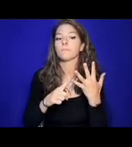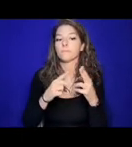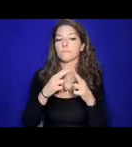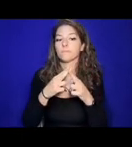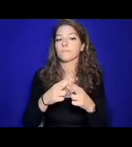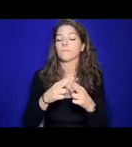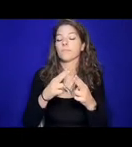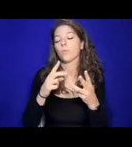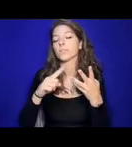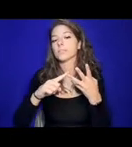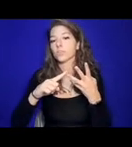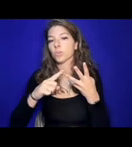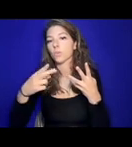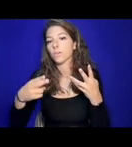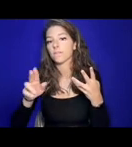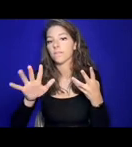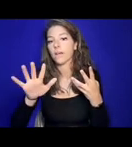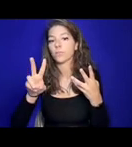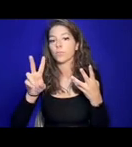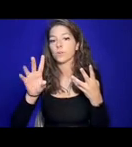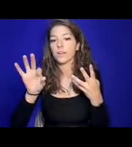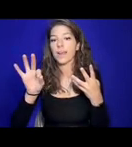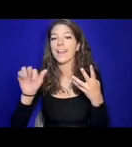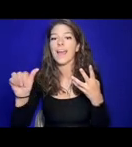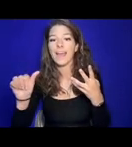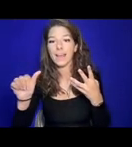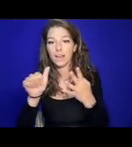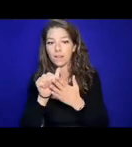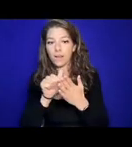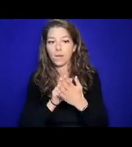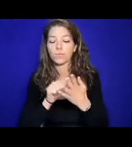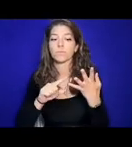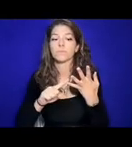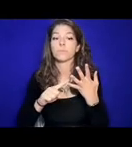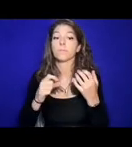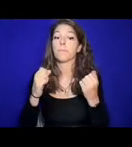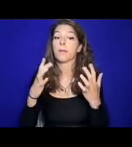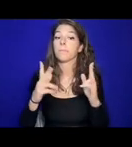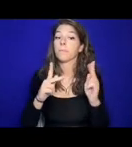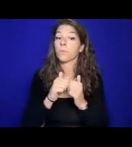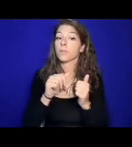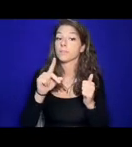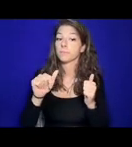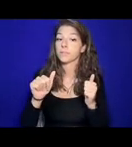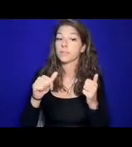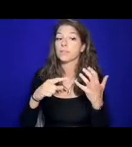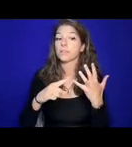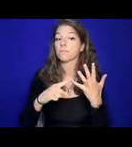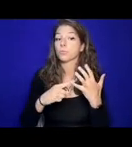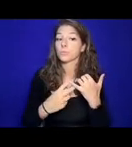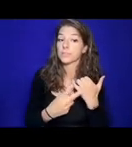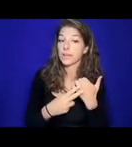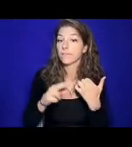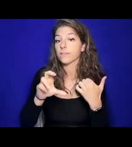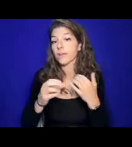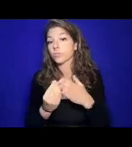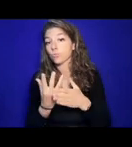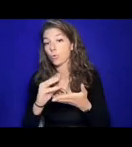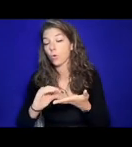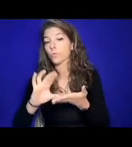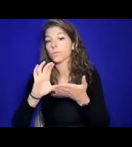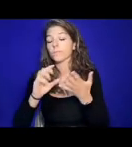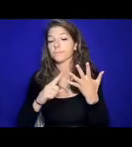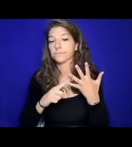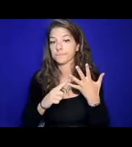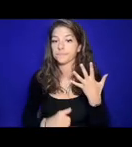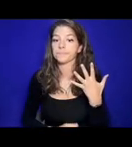a 529A account. ABLE allows millions of people with disabilities the opportunity to save